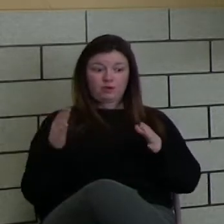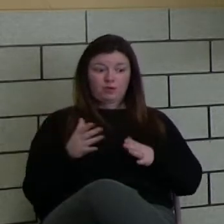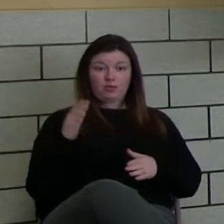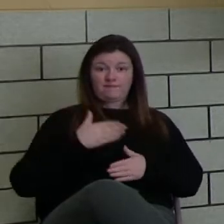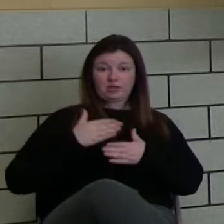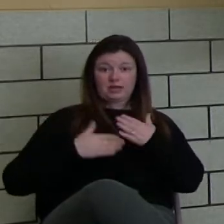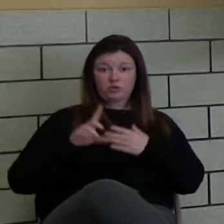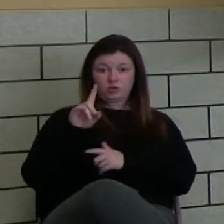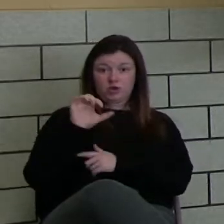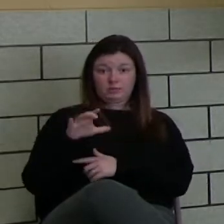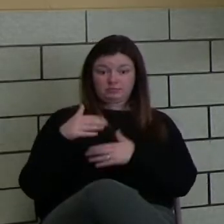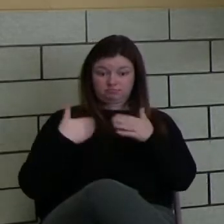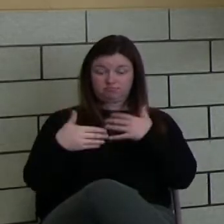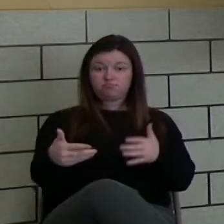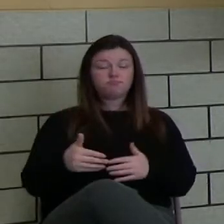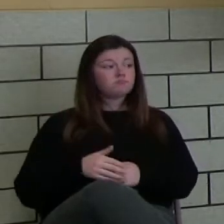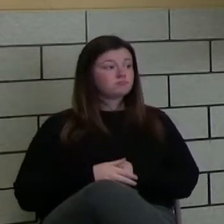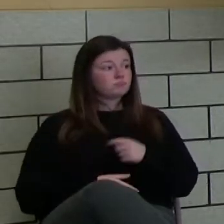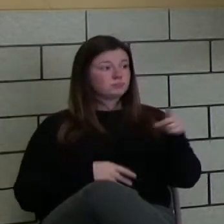excited.